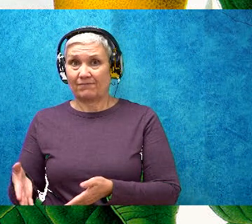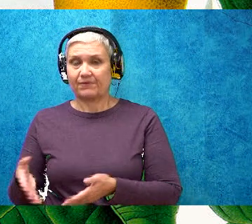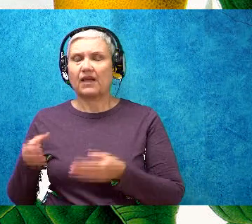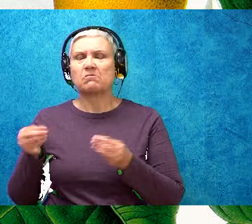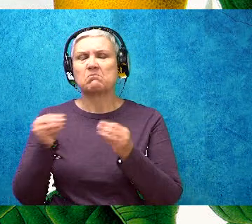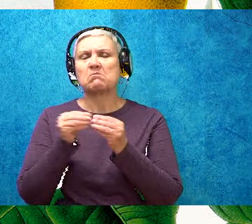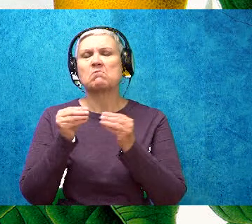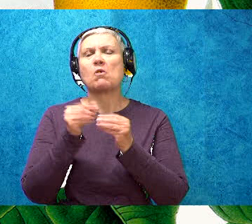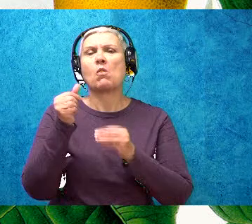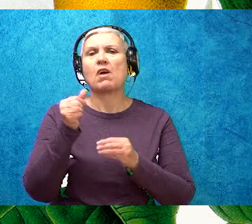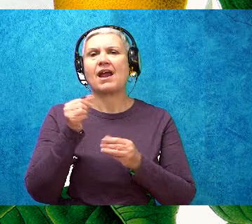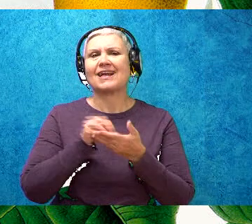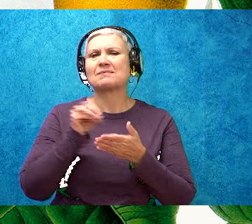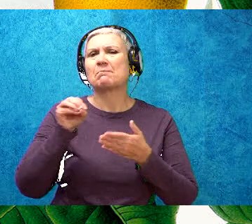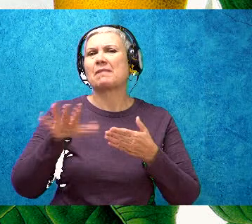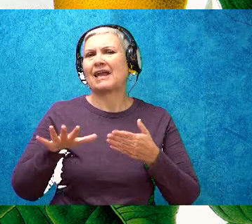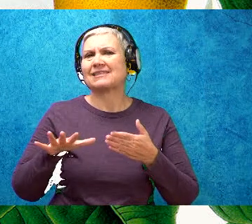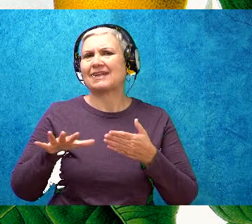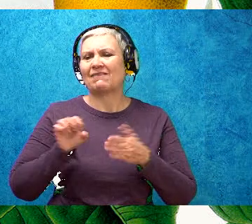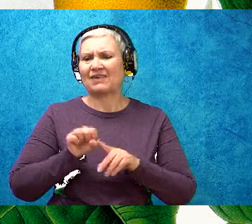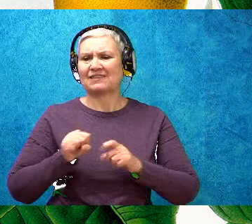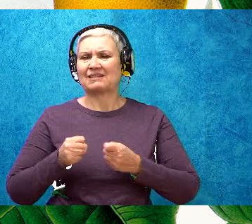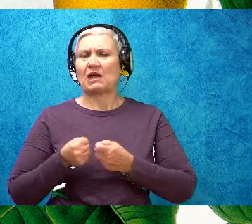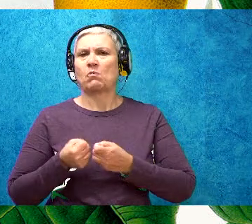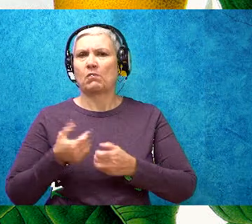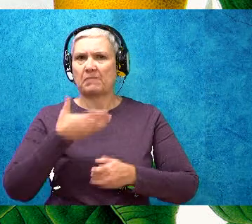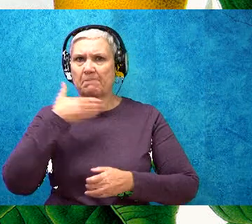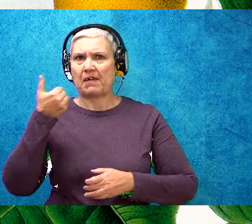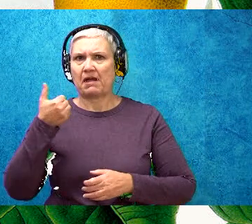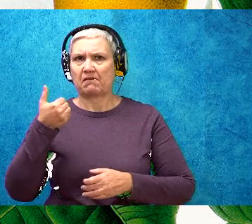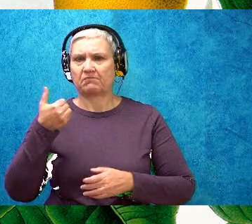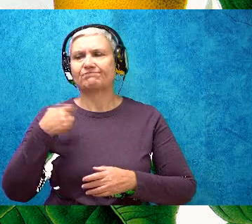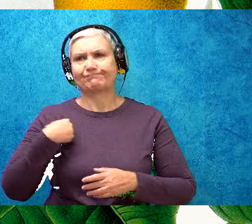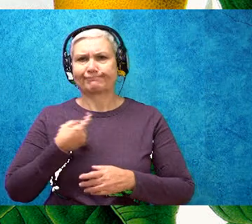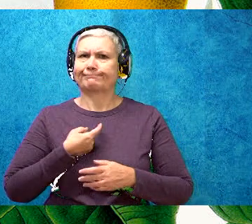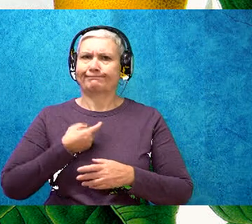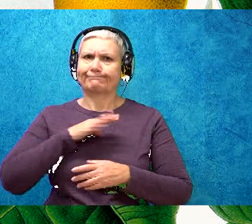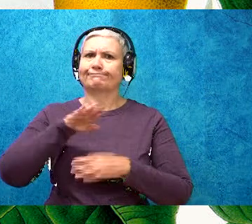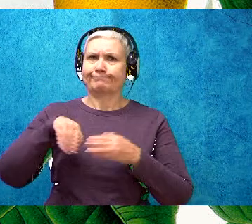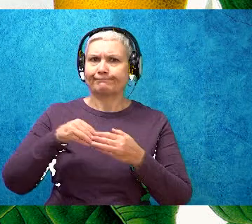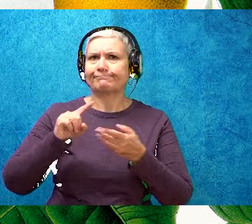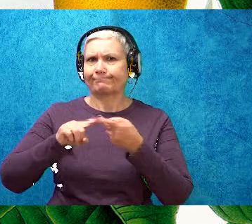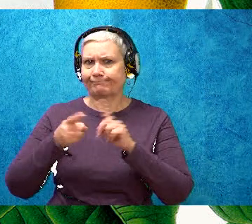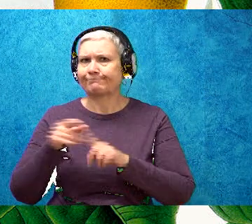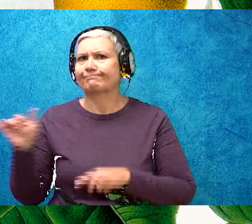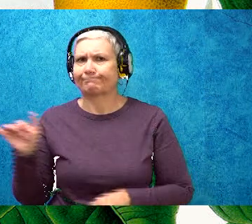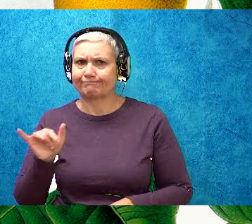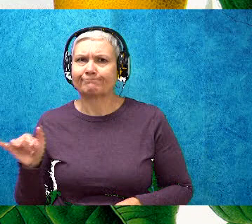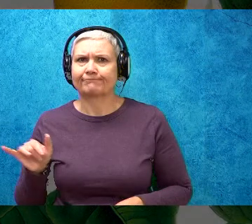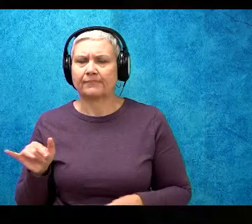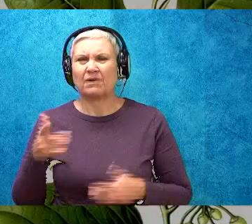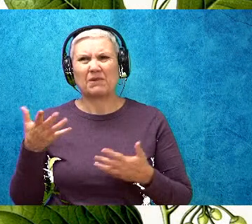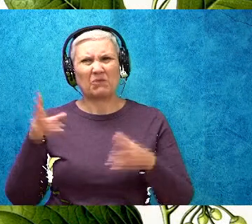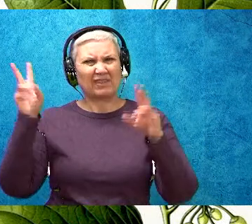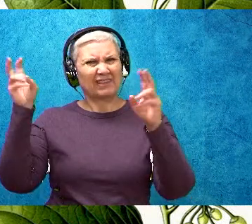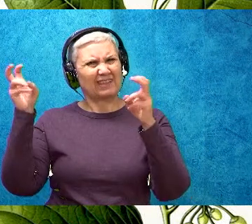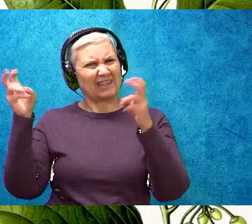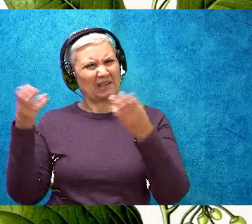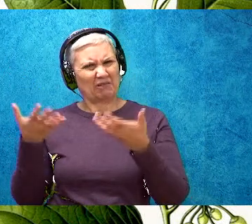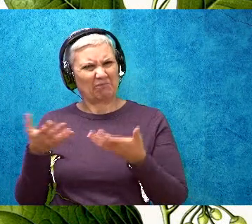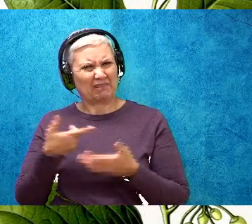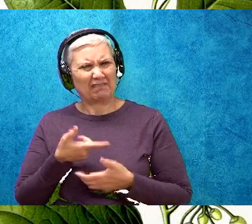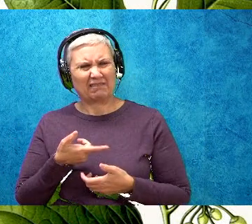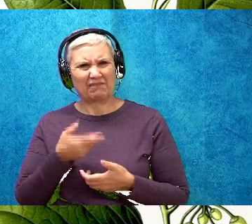expensive set would be better. We all have those friends, all right? But what do you think that the theme is?